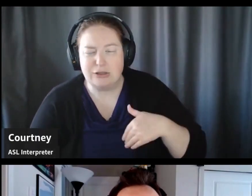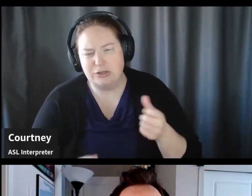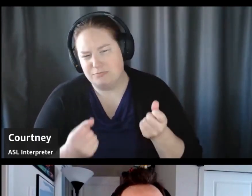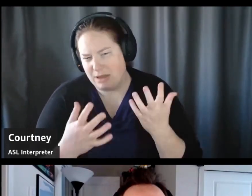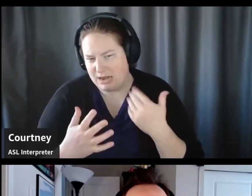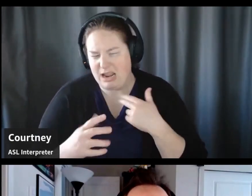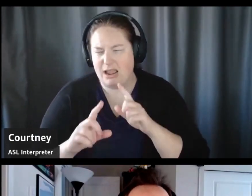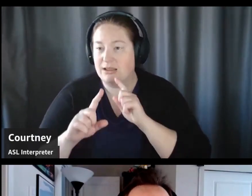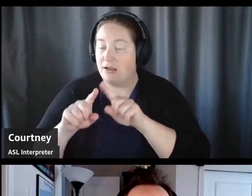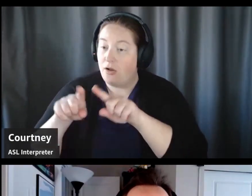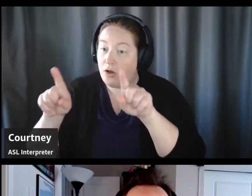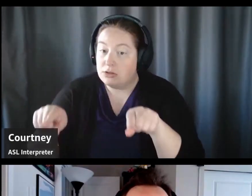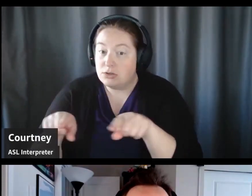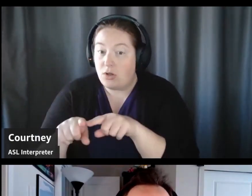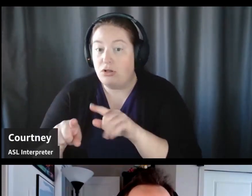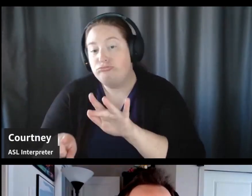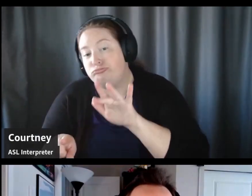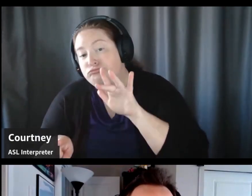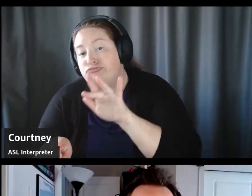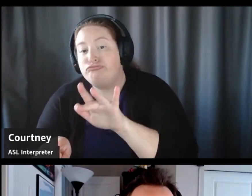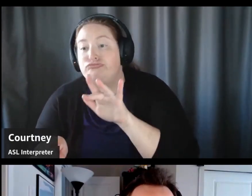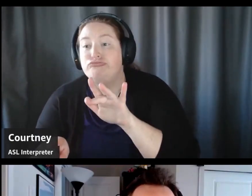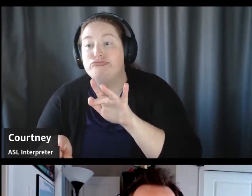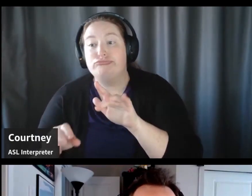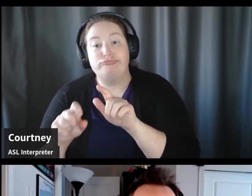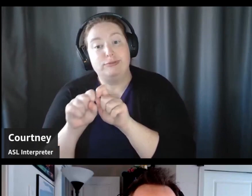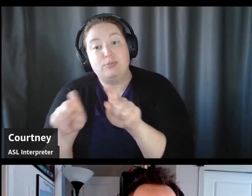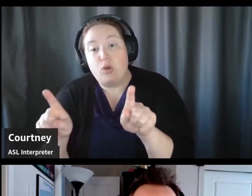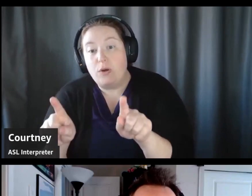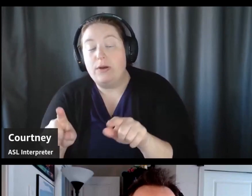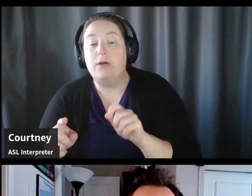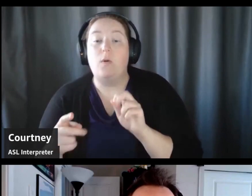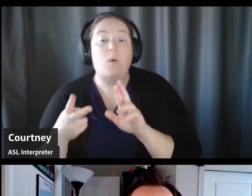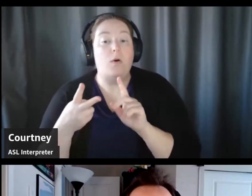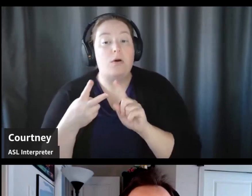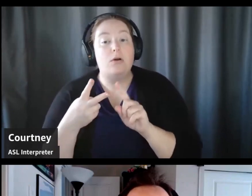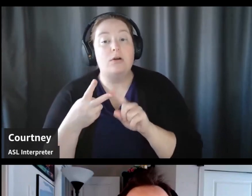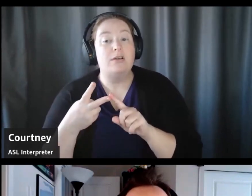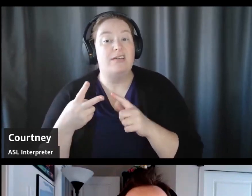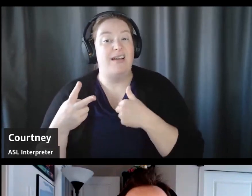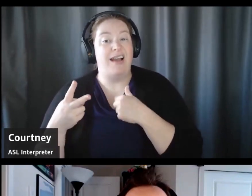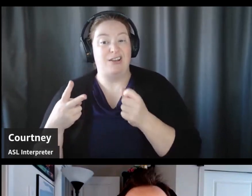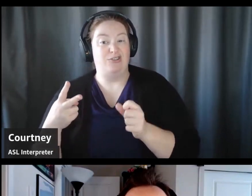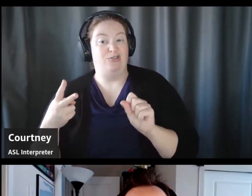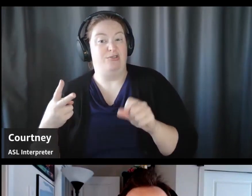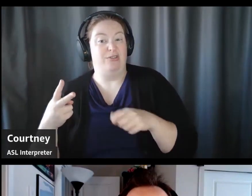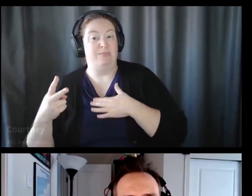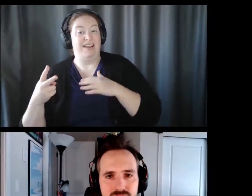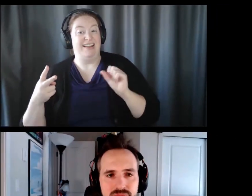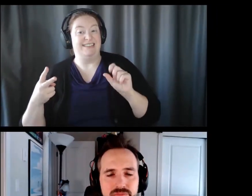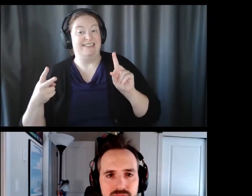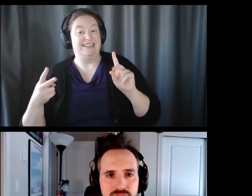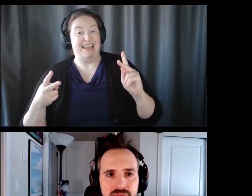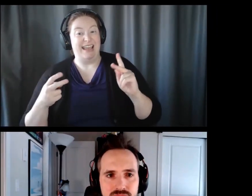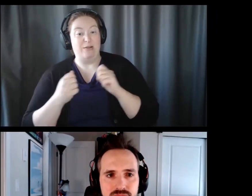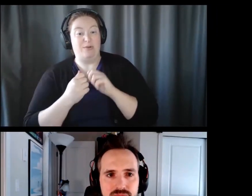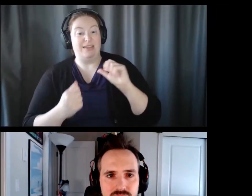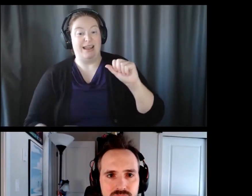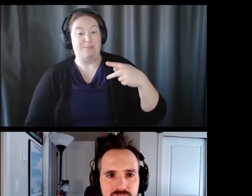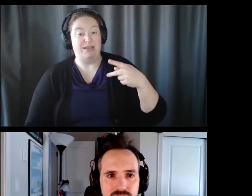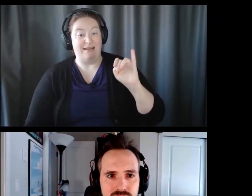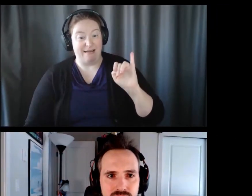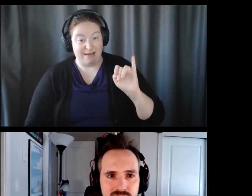console and click on a button and get that deployed, or perhaps I could go to my SDK and do it through an API.